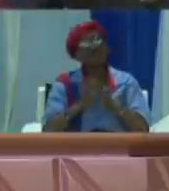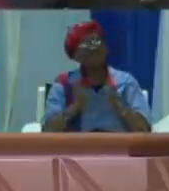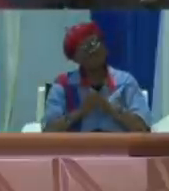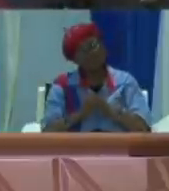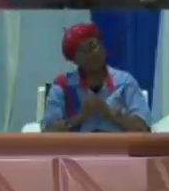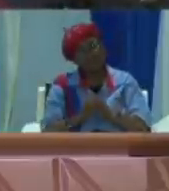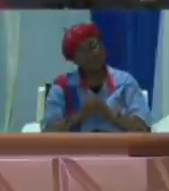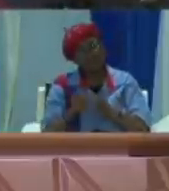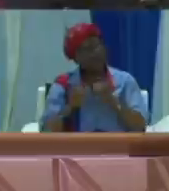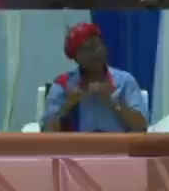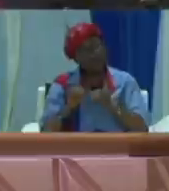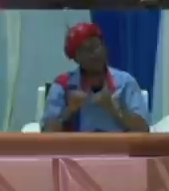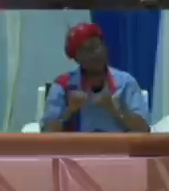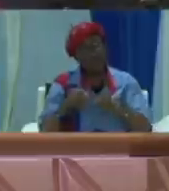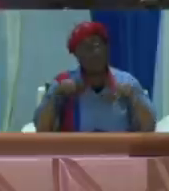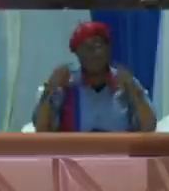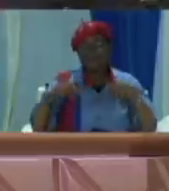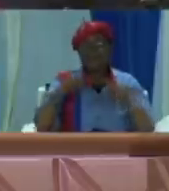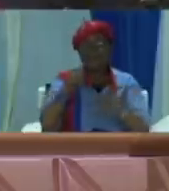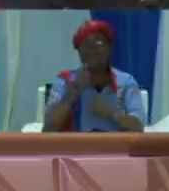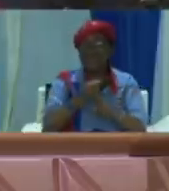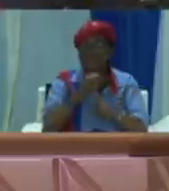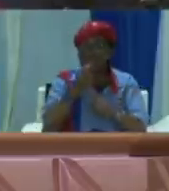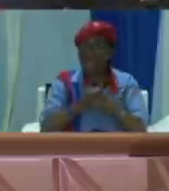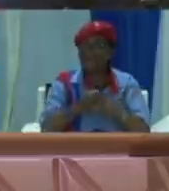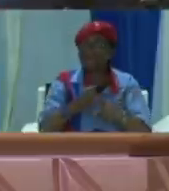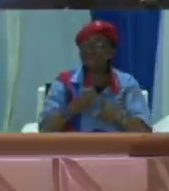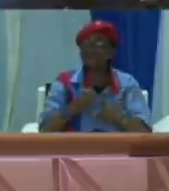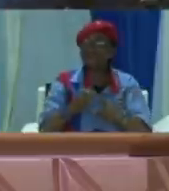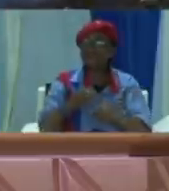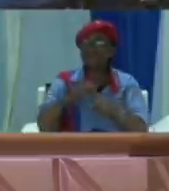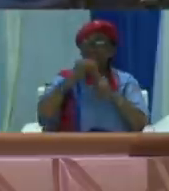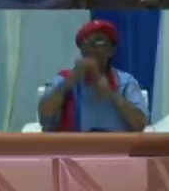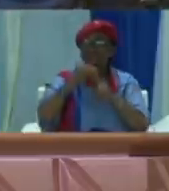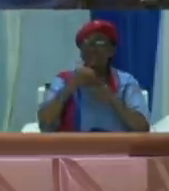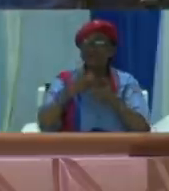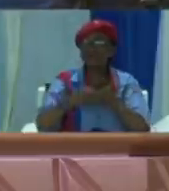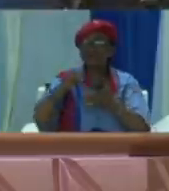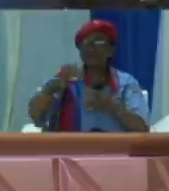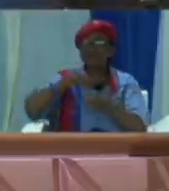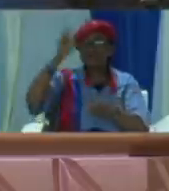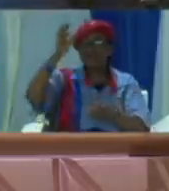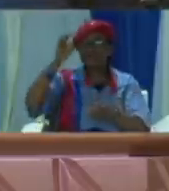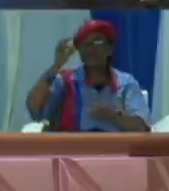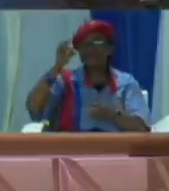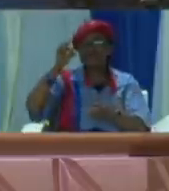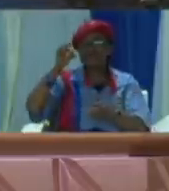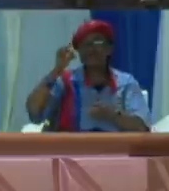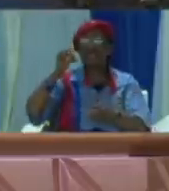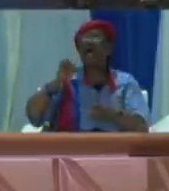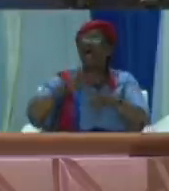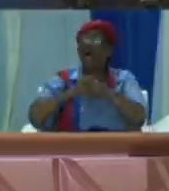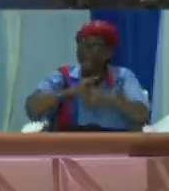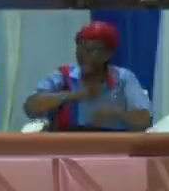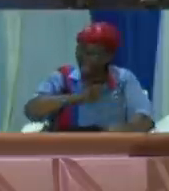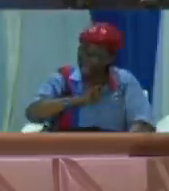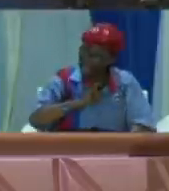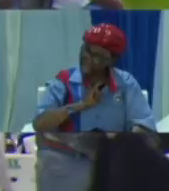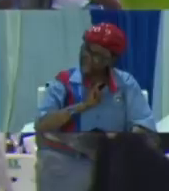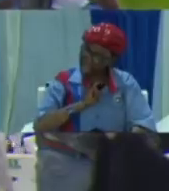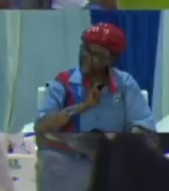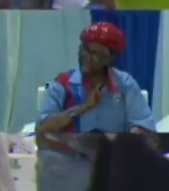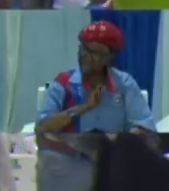awon olusagutan ni o. Special Holy Ghost ni o. I will pay. O san gogo re. Amen.